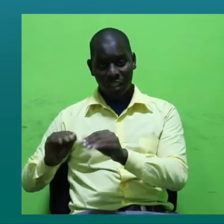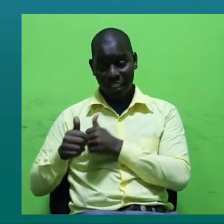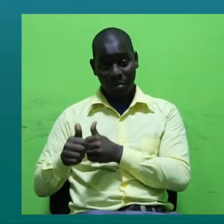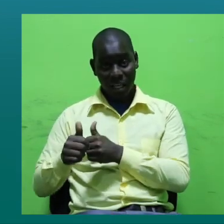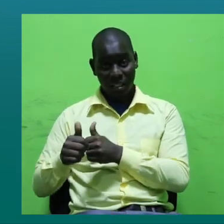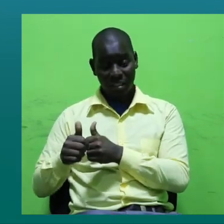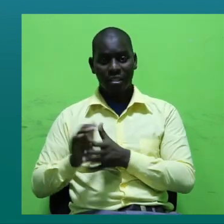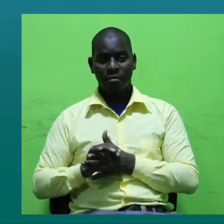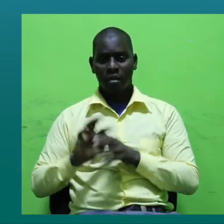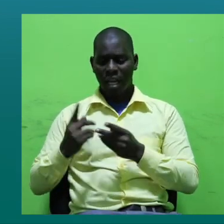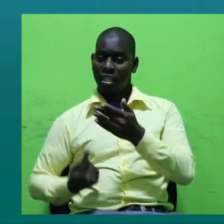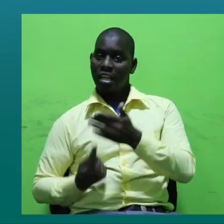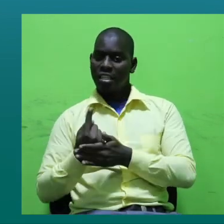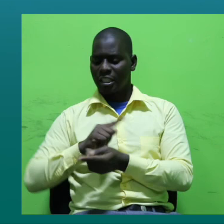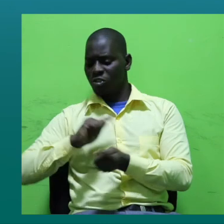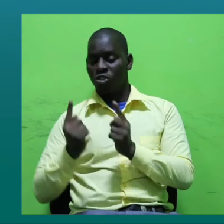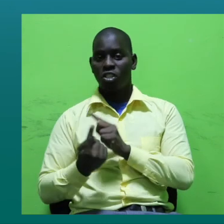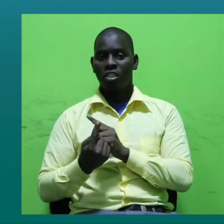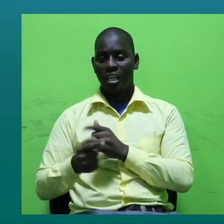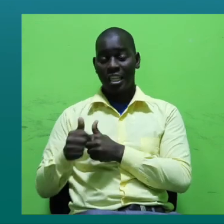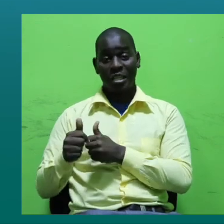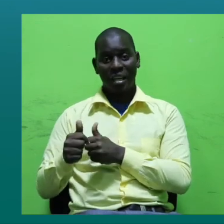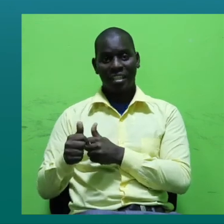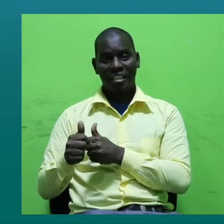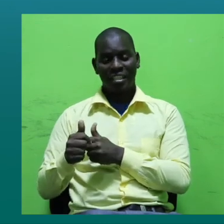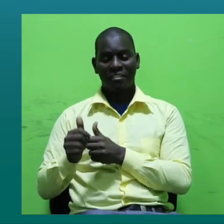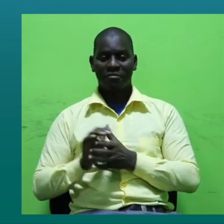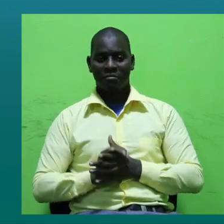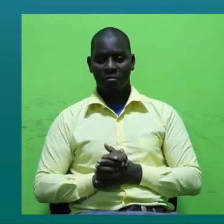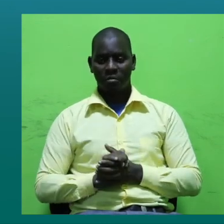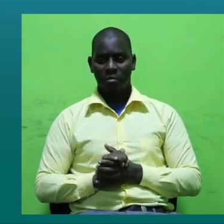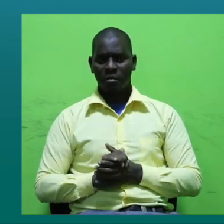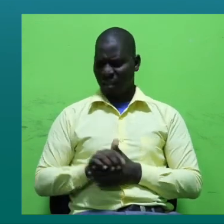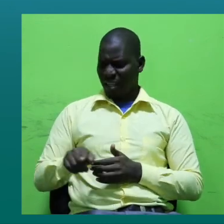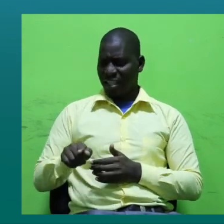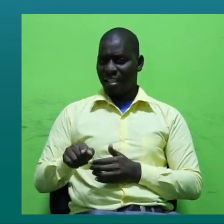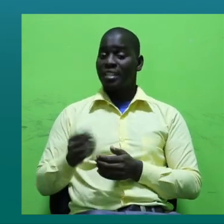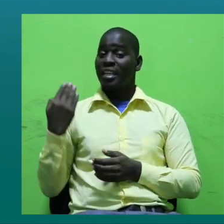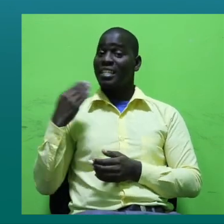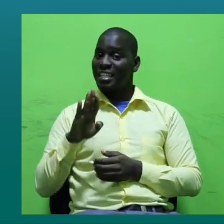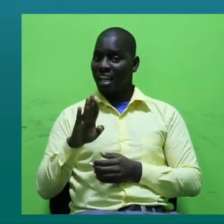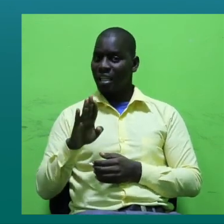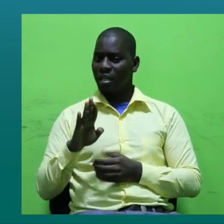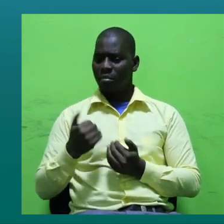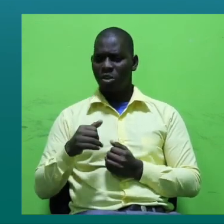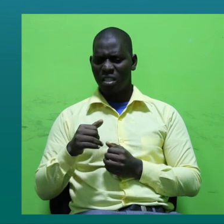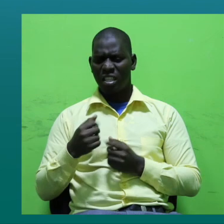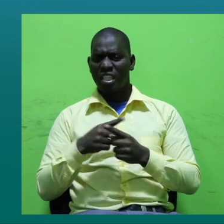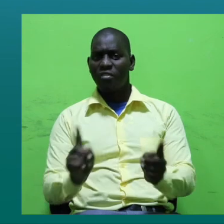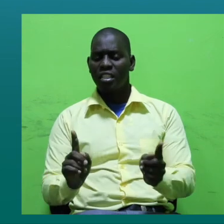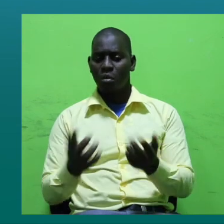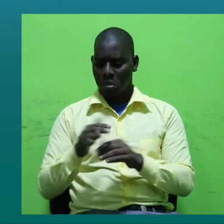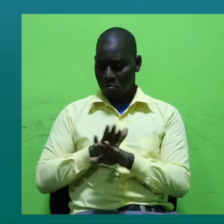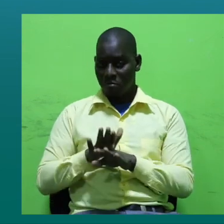conclusion regarding the strength of the hypothesis. Example from our experiment. We can see